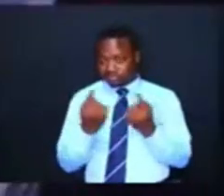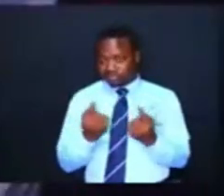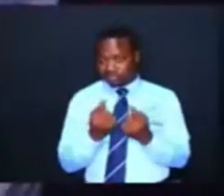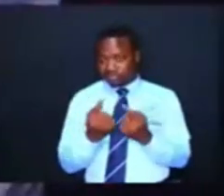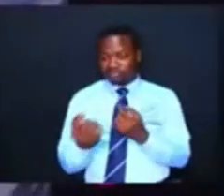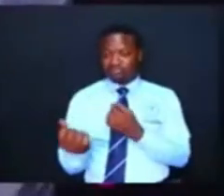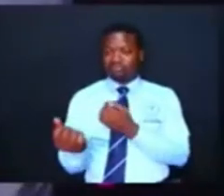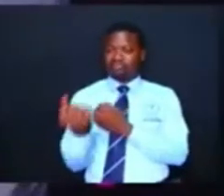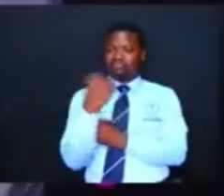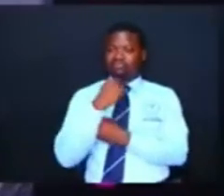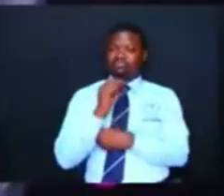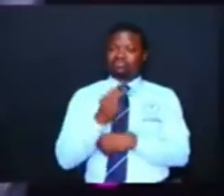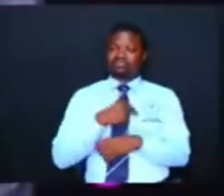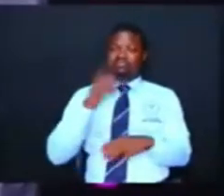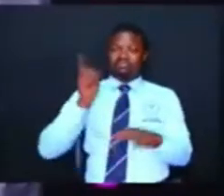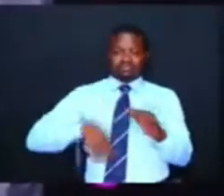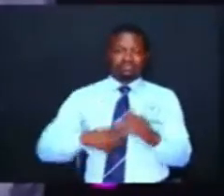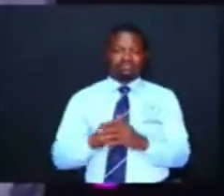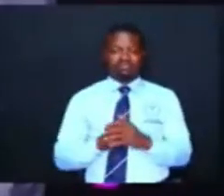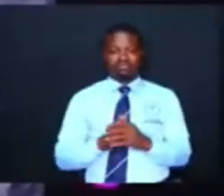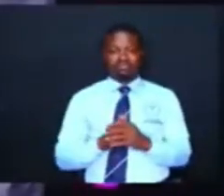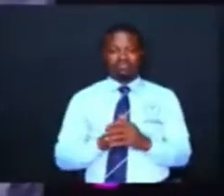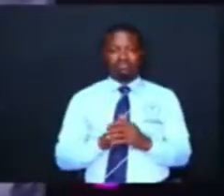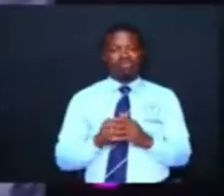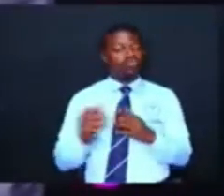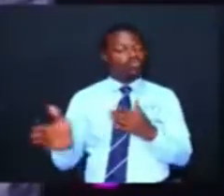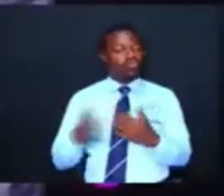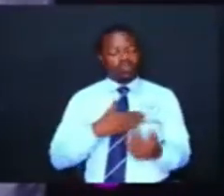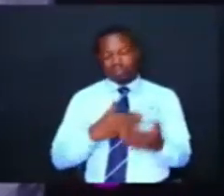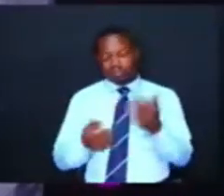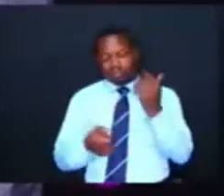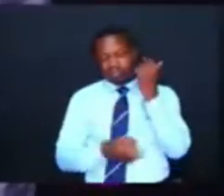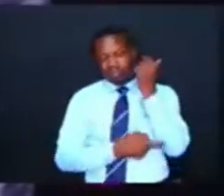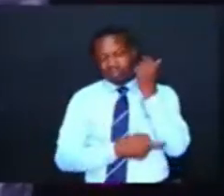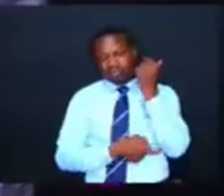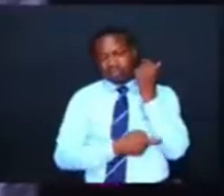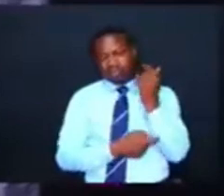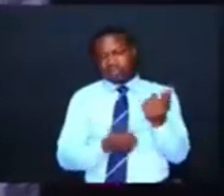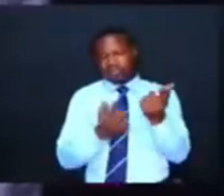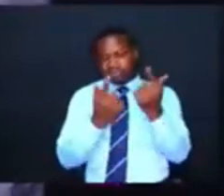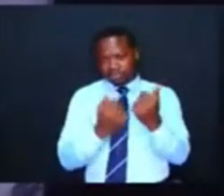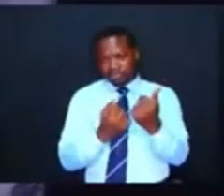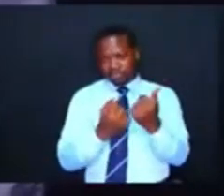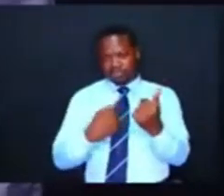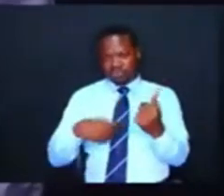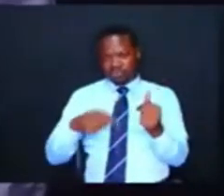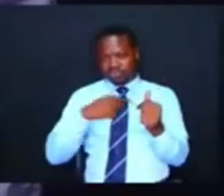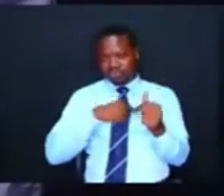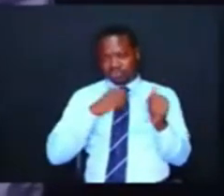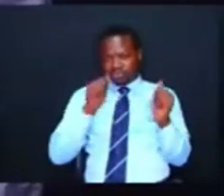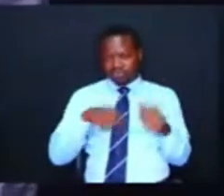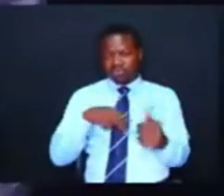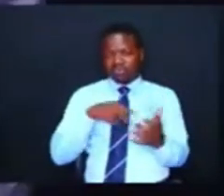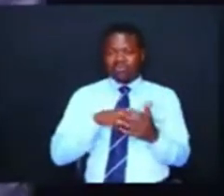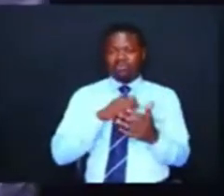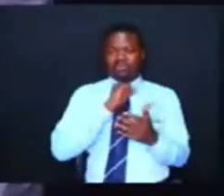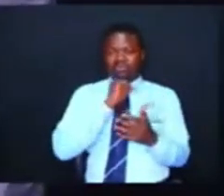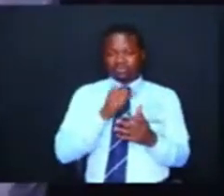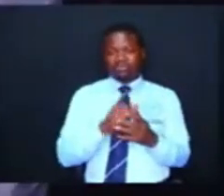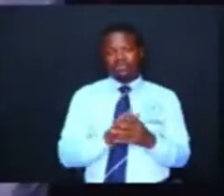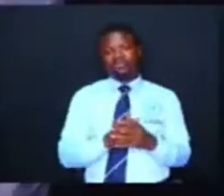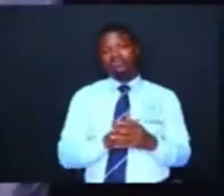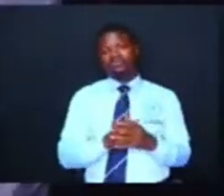boni eni enso despite the temptation en fawo eni ohawa hodo eni nyo ma twa ye ho esi in